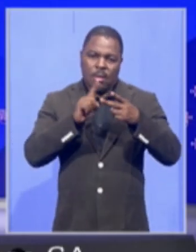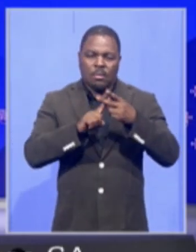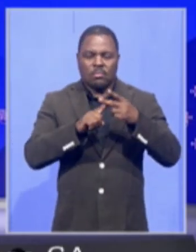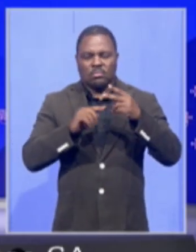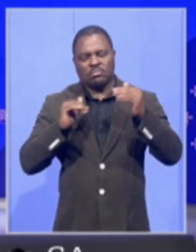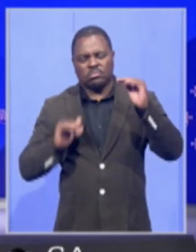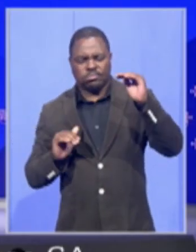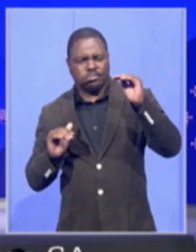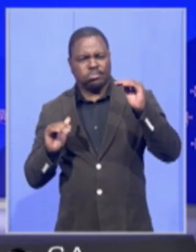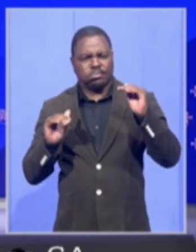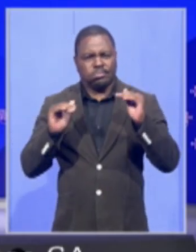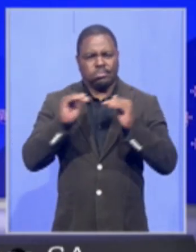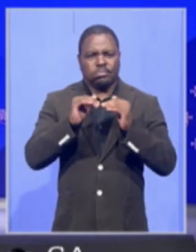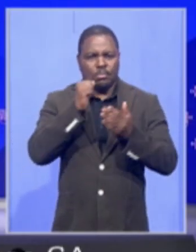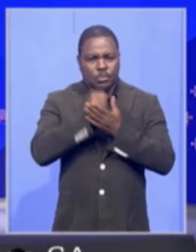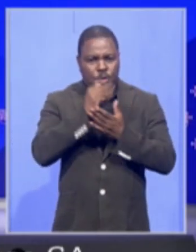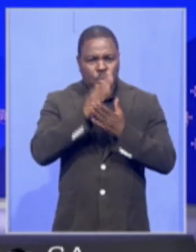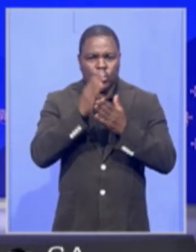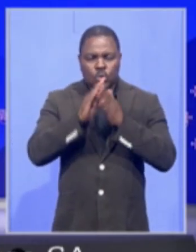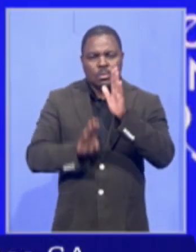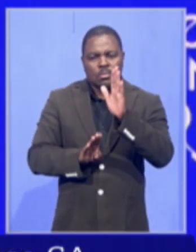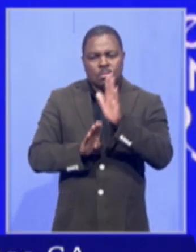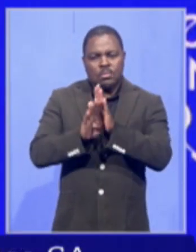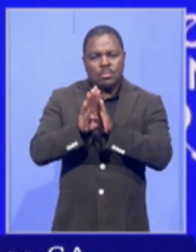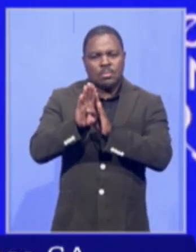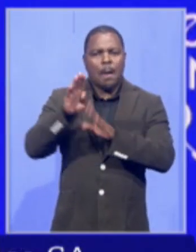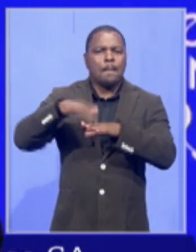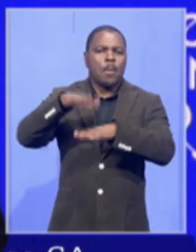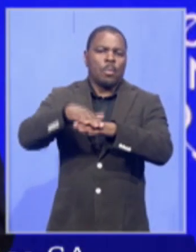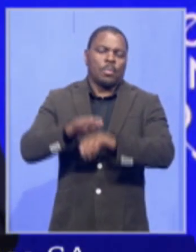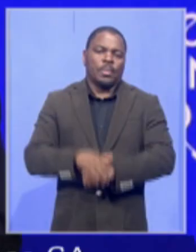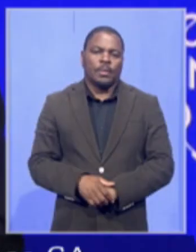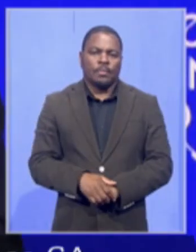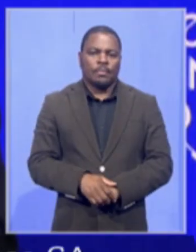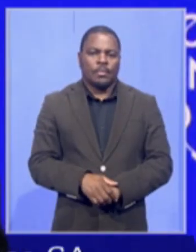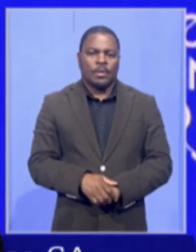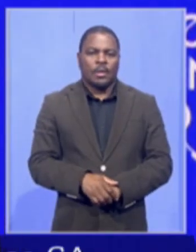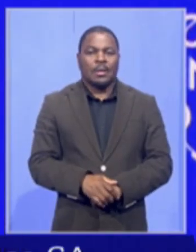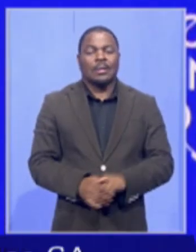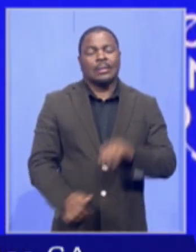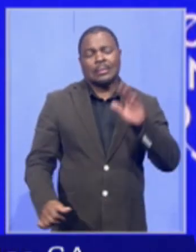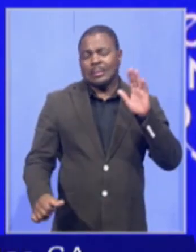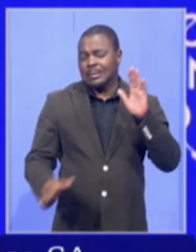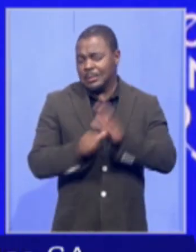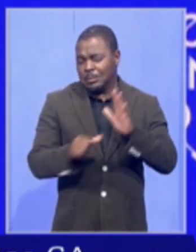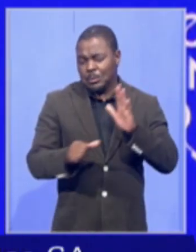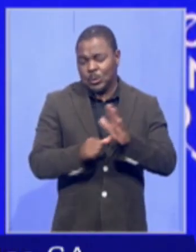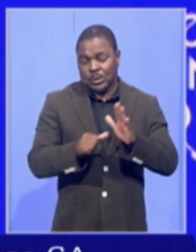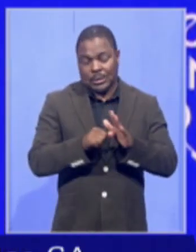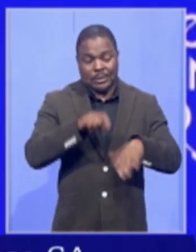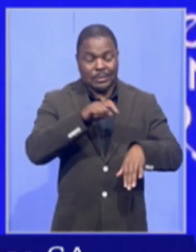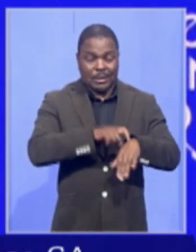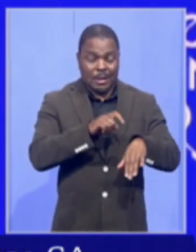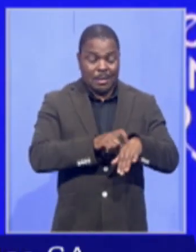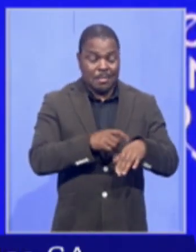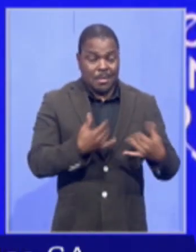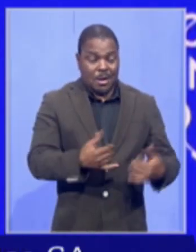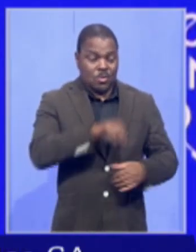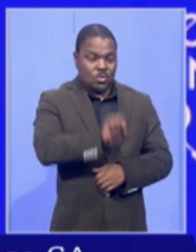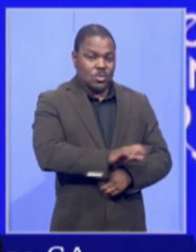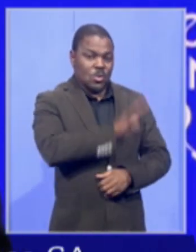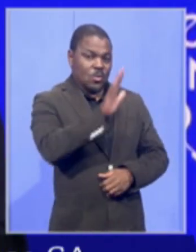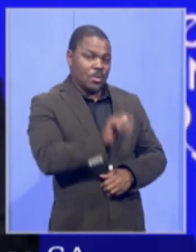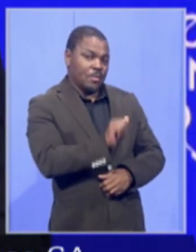tekatekano ha mmoho le ho ntshetsa pele dintlafatso. It is a very important and most significant moment for South